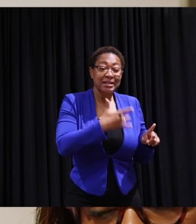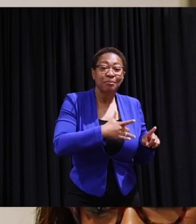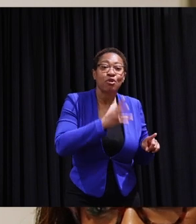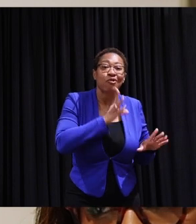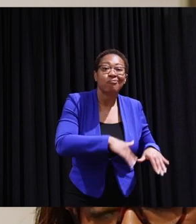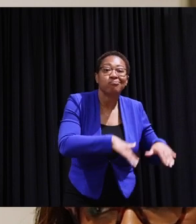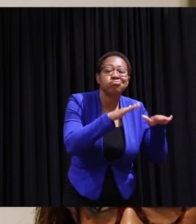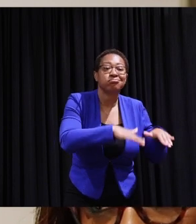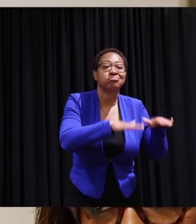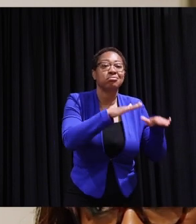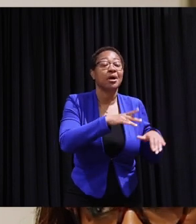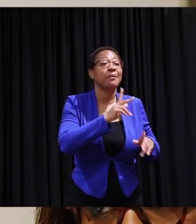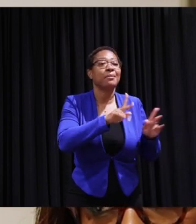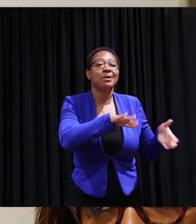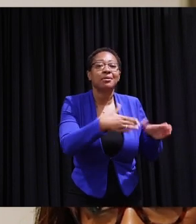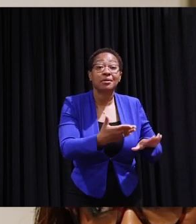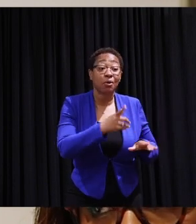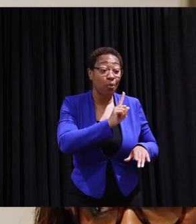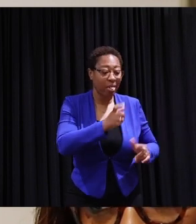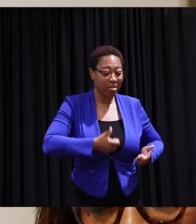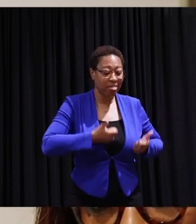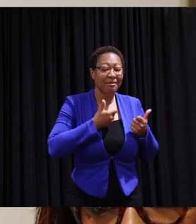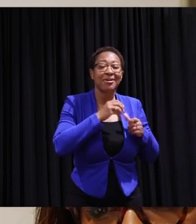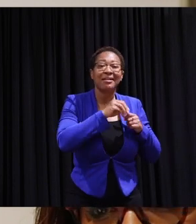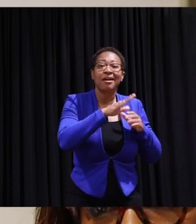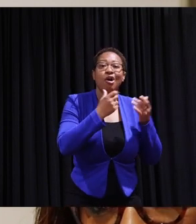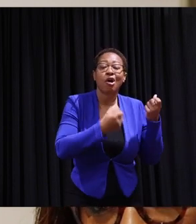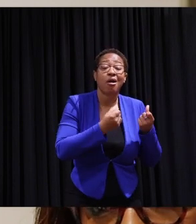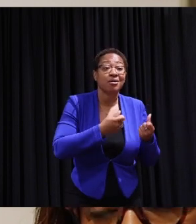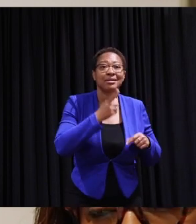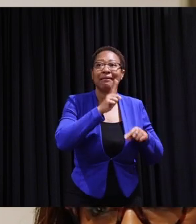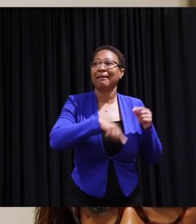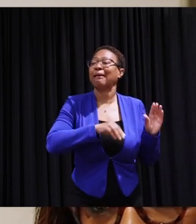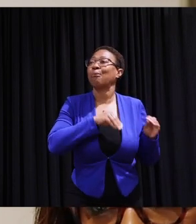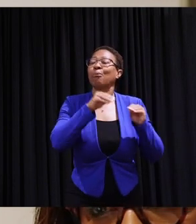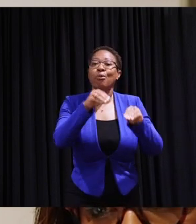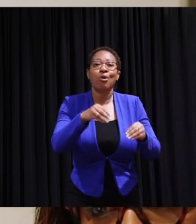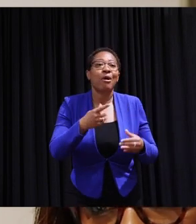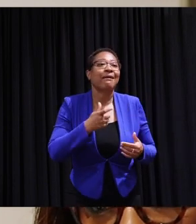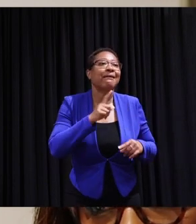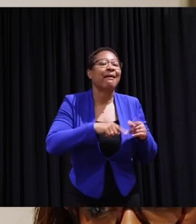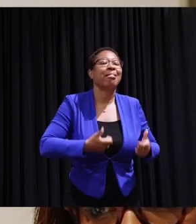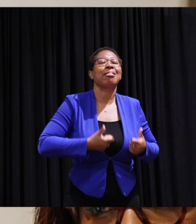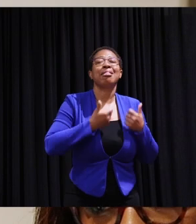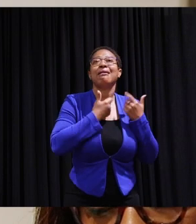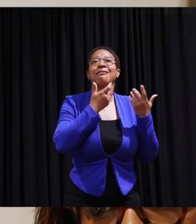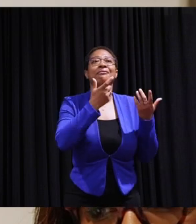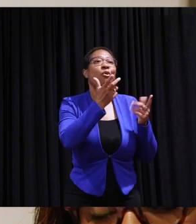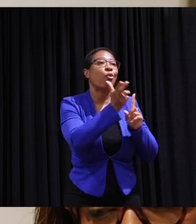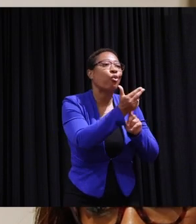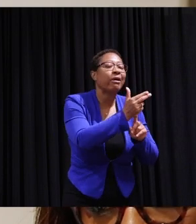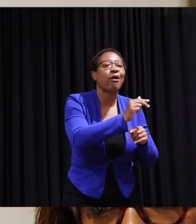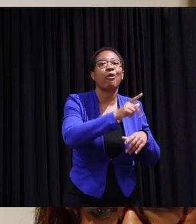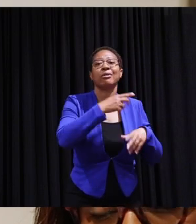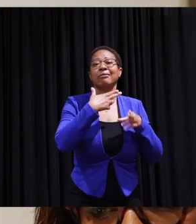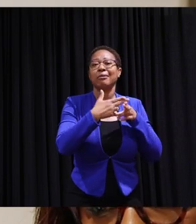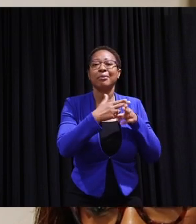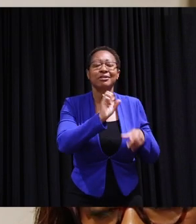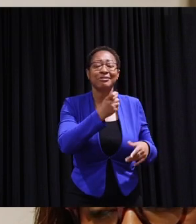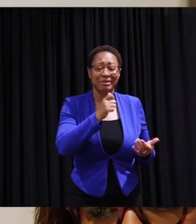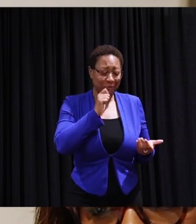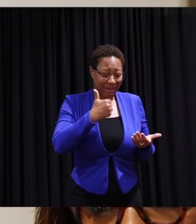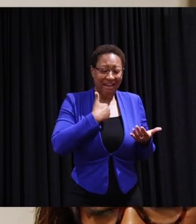you have people moving into their cars because they can't live into their houses, they can't afford to go to a respite home or a temporary shelter.